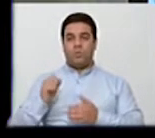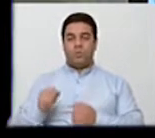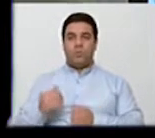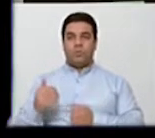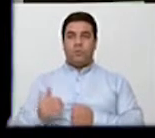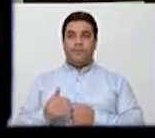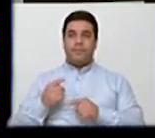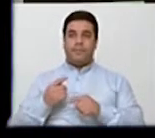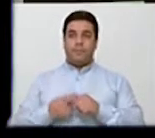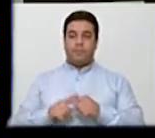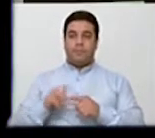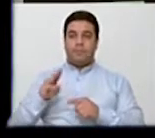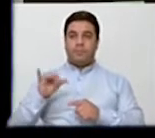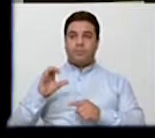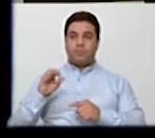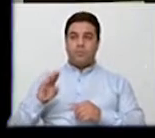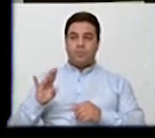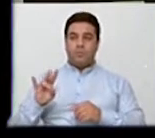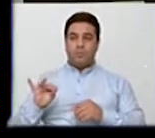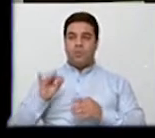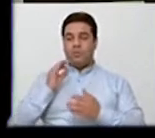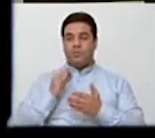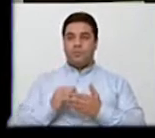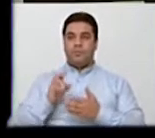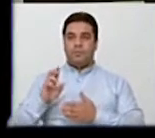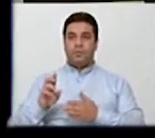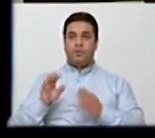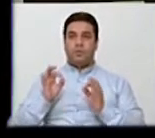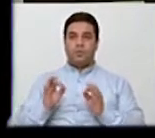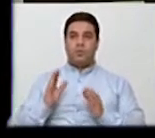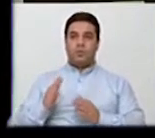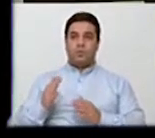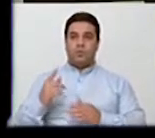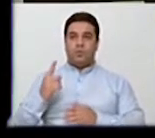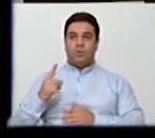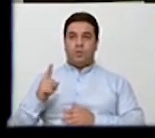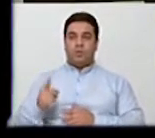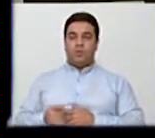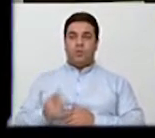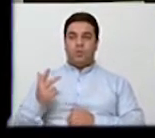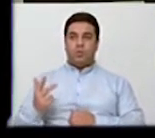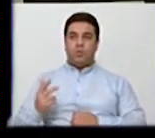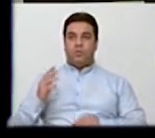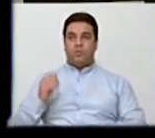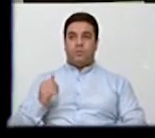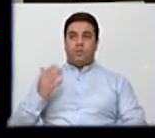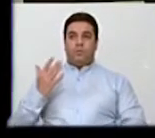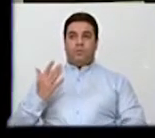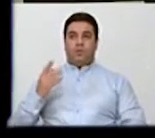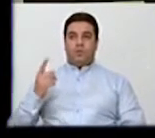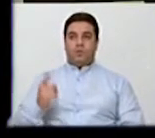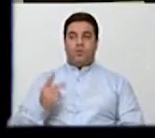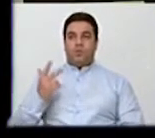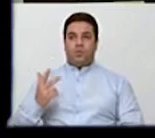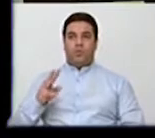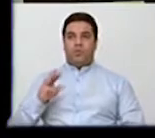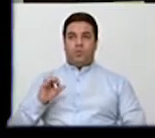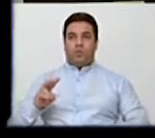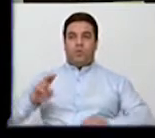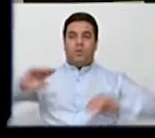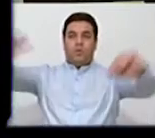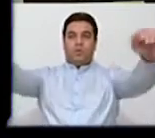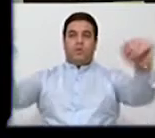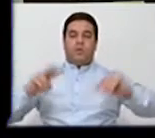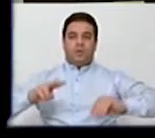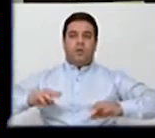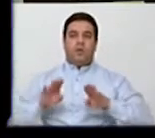mumkin. Bu testning javobi esa shunda B javobga to'g'ri keladi. 1 taqsim 3 hamda 5 taqsim 3 mol taqsim